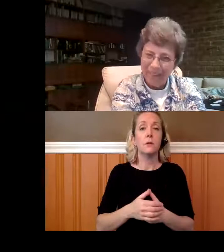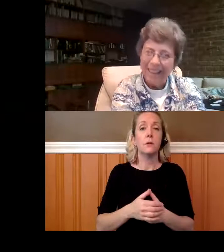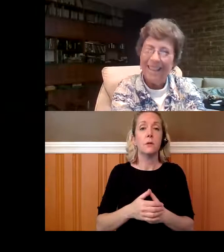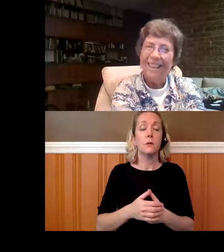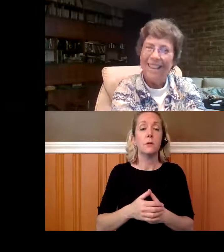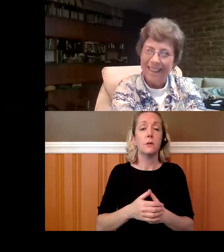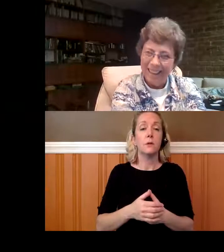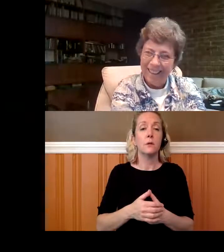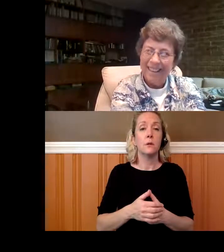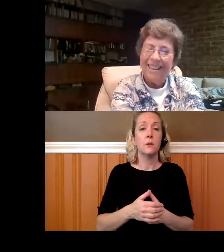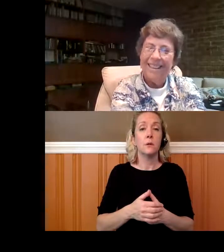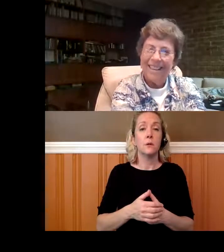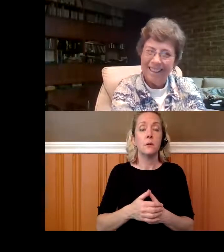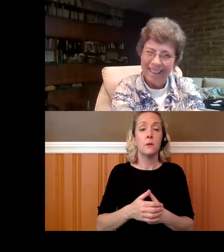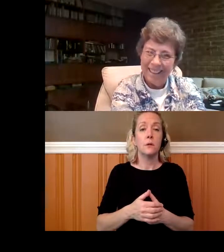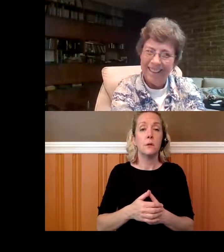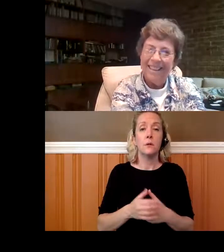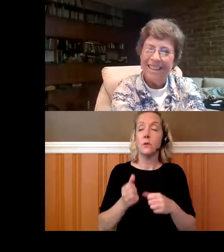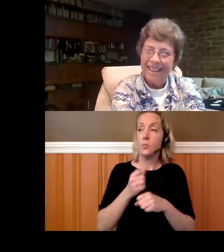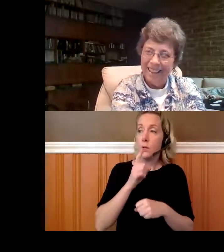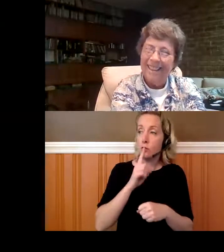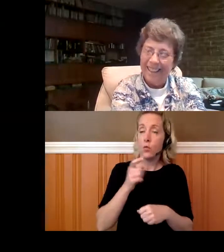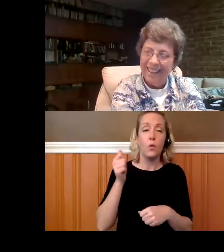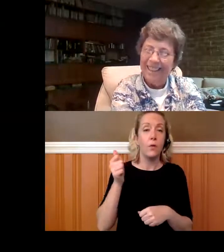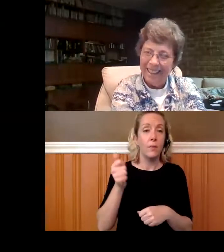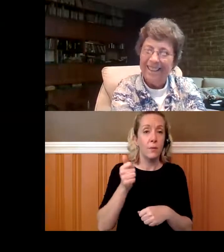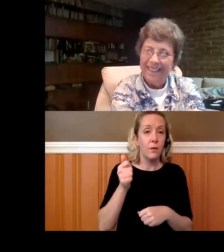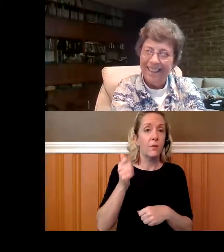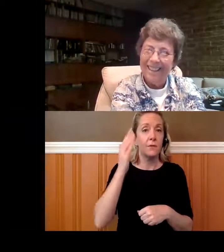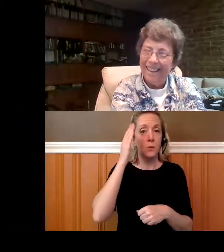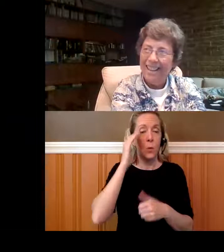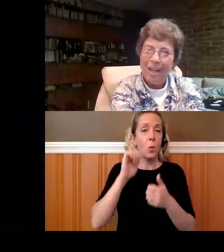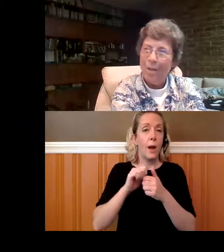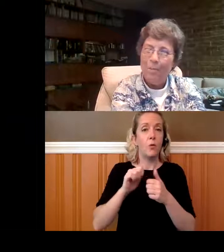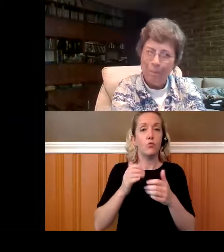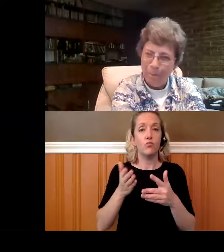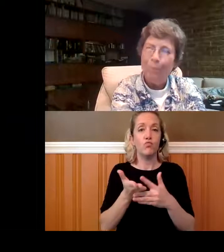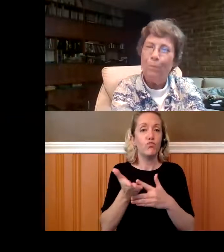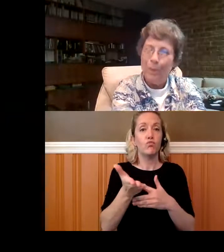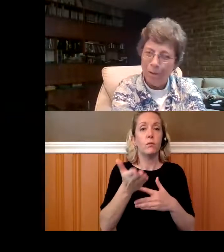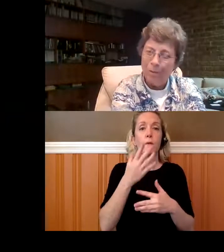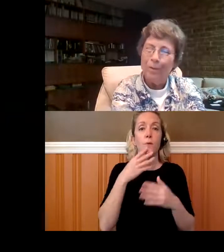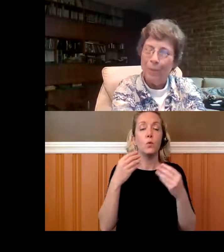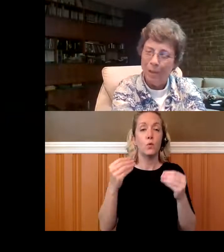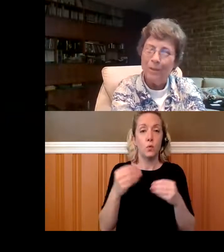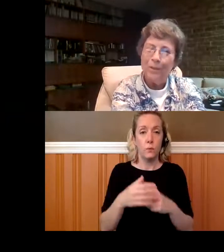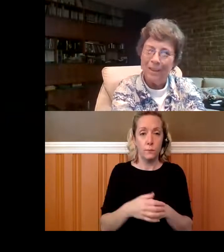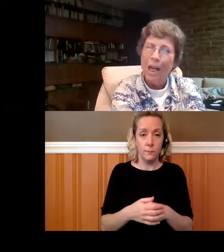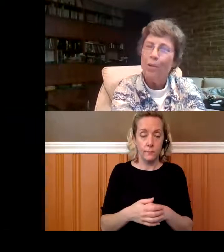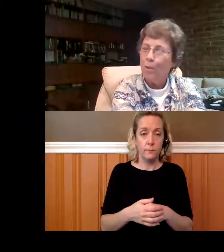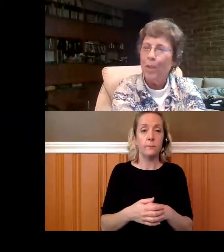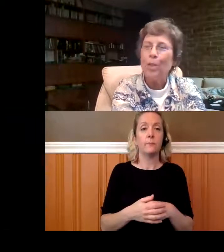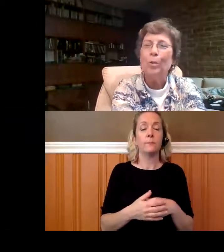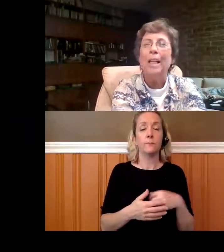techniques so that they could independently get around the grocery store. Beautiful, beautiful. A grocery store, if you structure it like you're talking